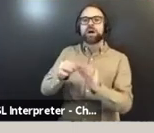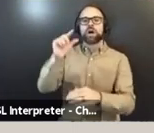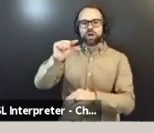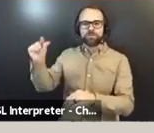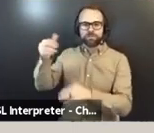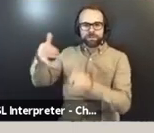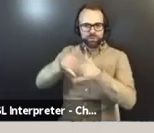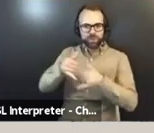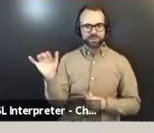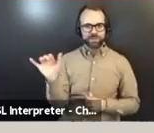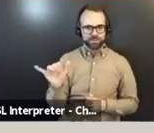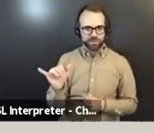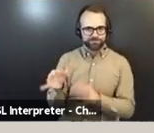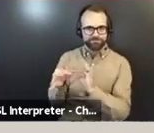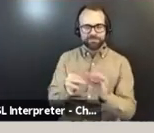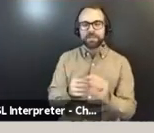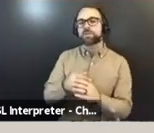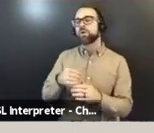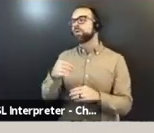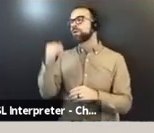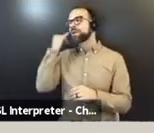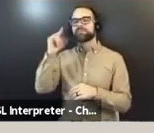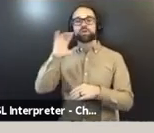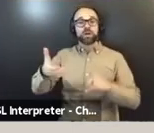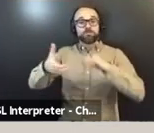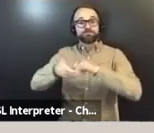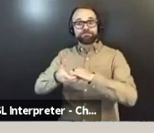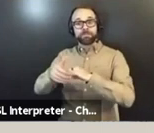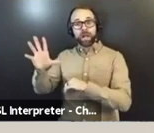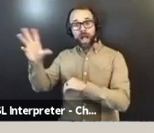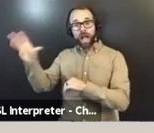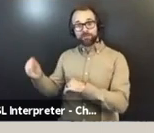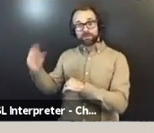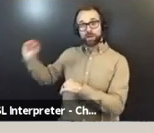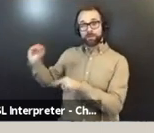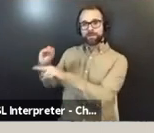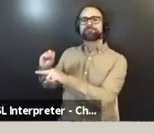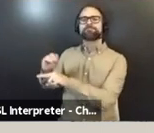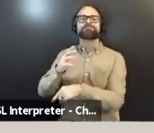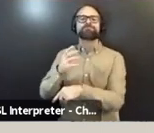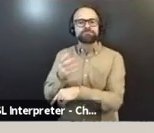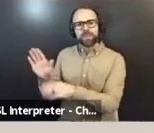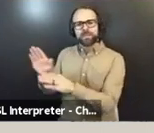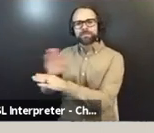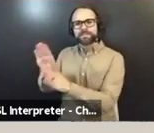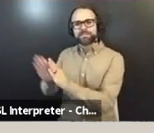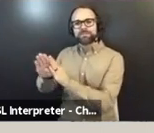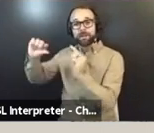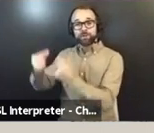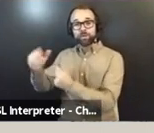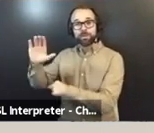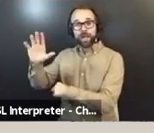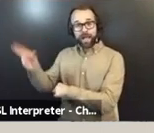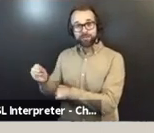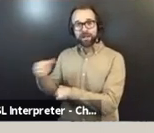are programs. So for example, let's say you were collaborating with a company in Africa. The Business Development Group of Africa has a variety of